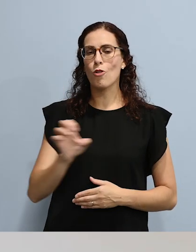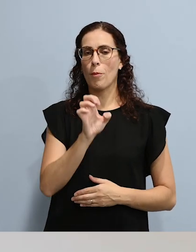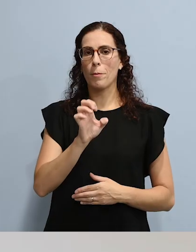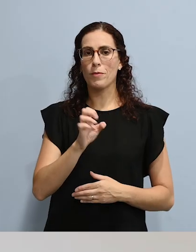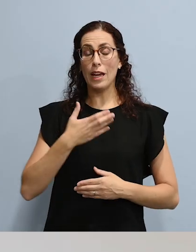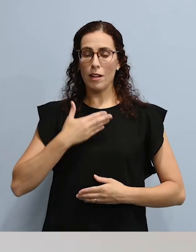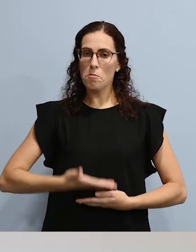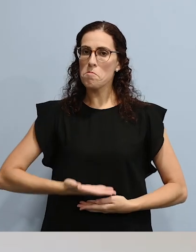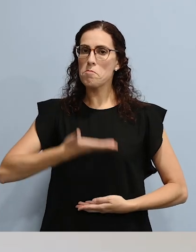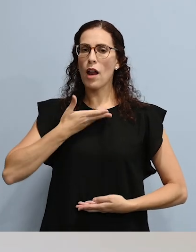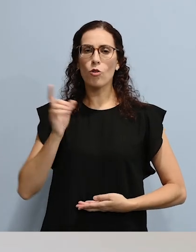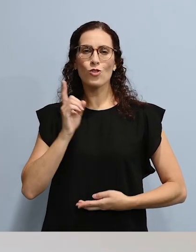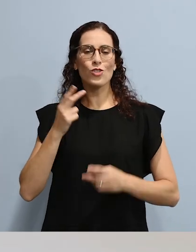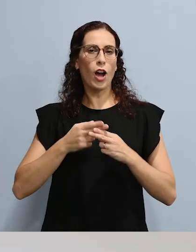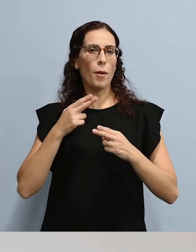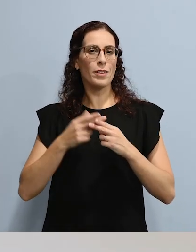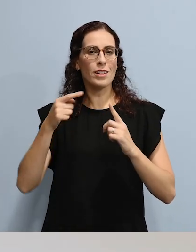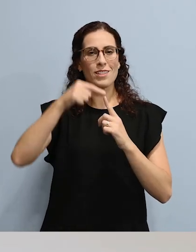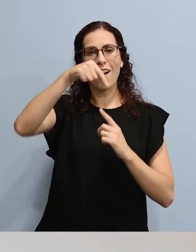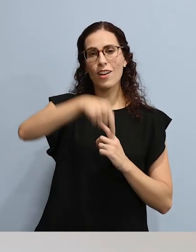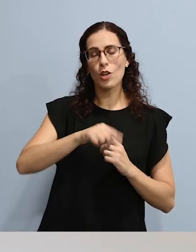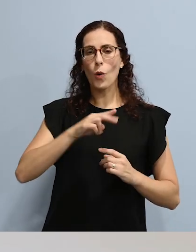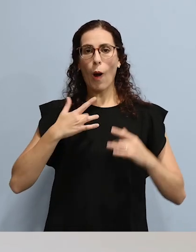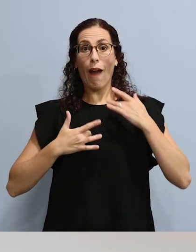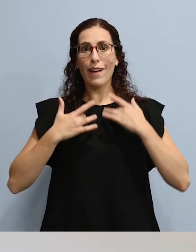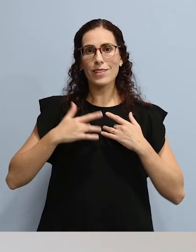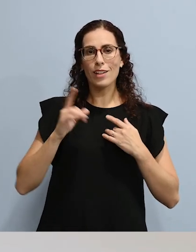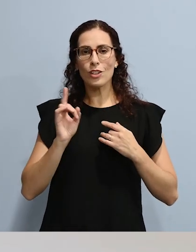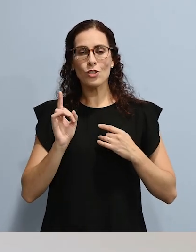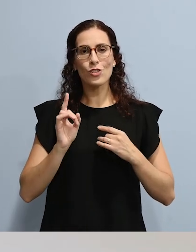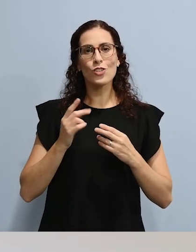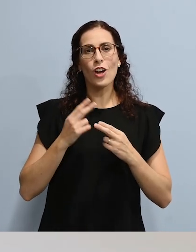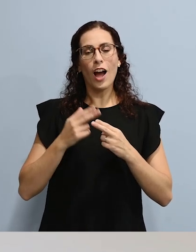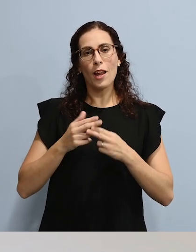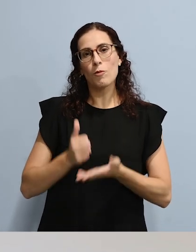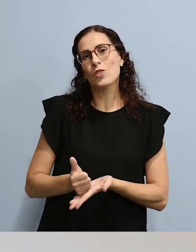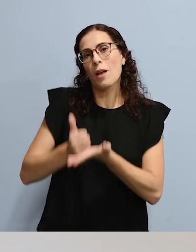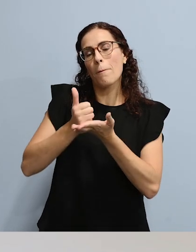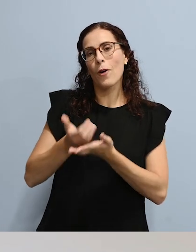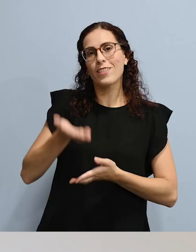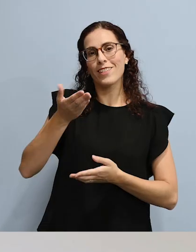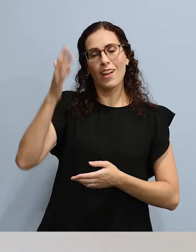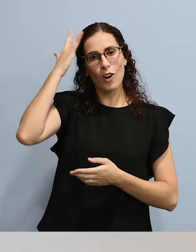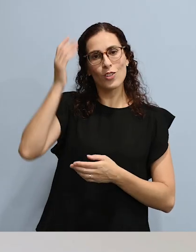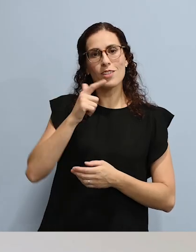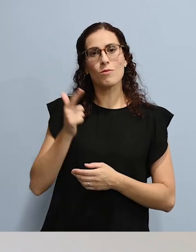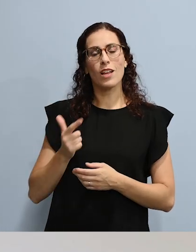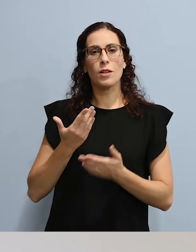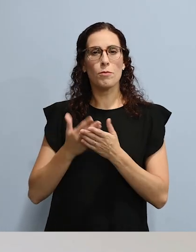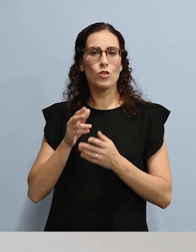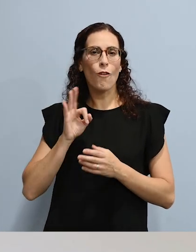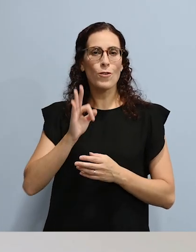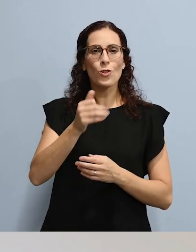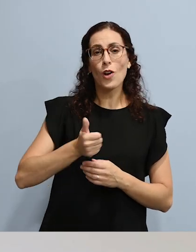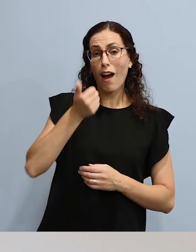voice across Europe. I'm very proud of what we have created and excited to see how the Academy supports autistic